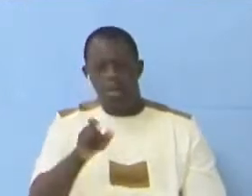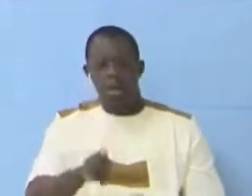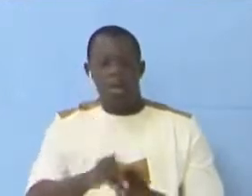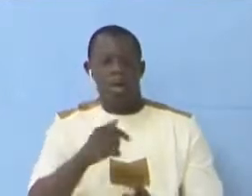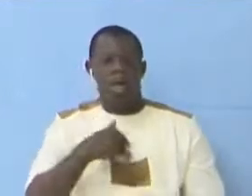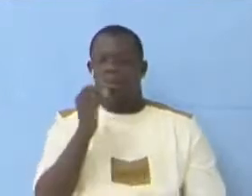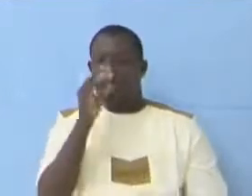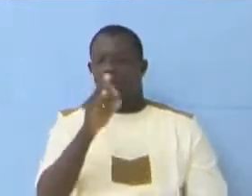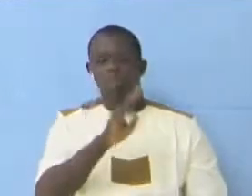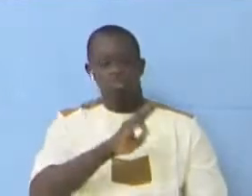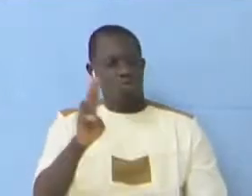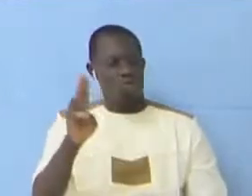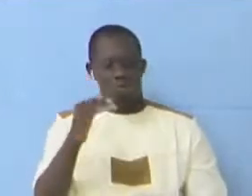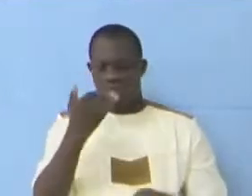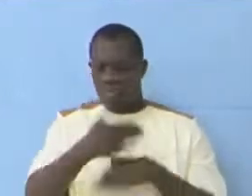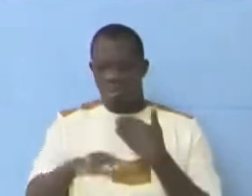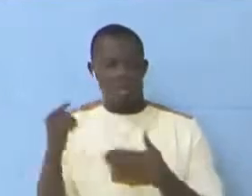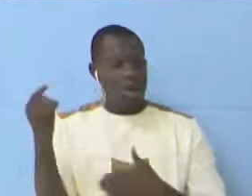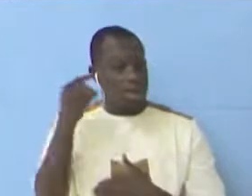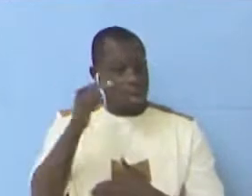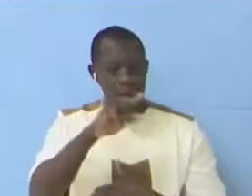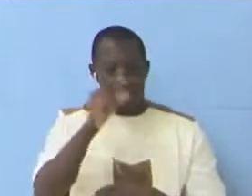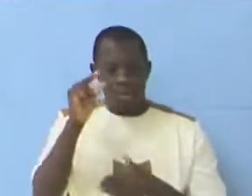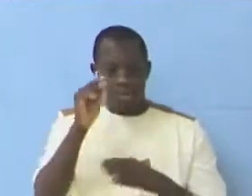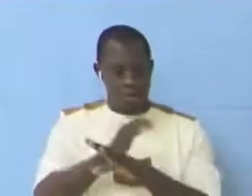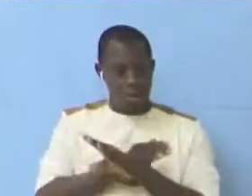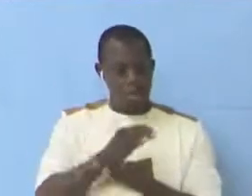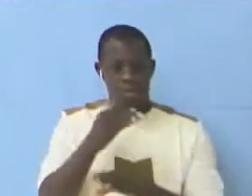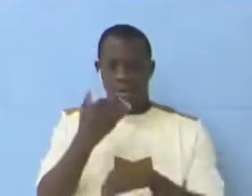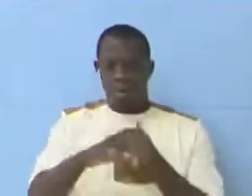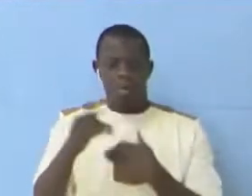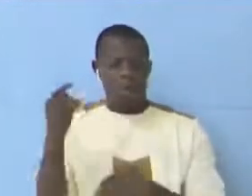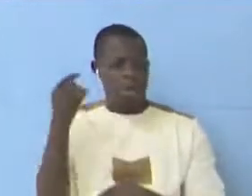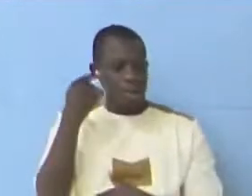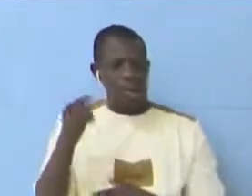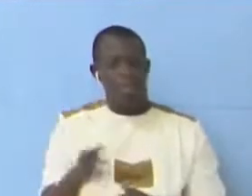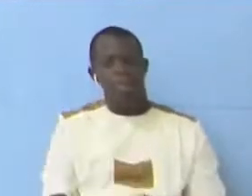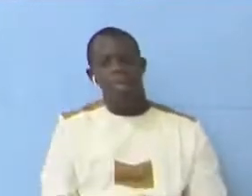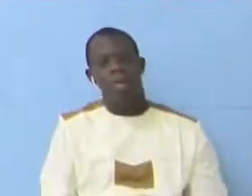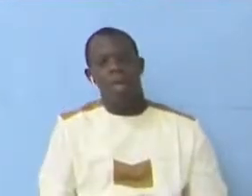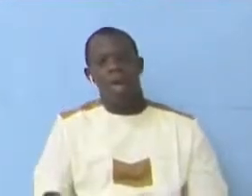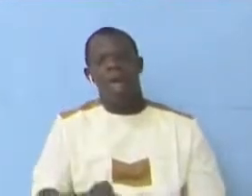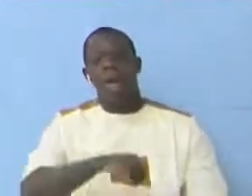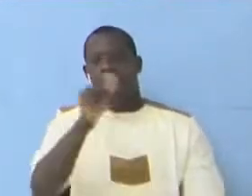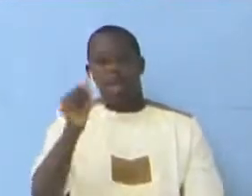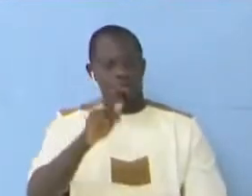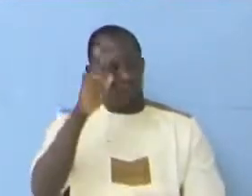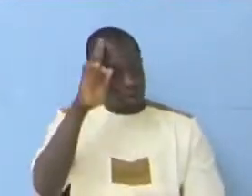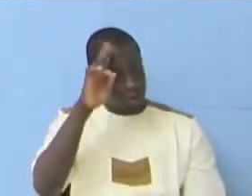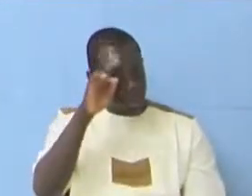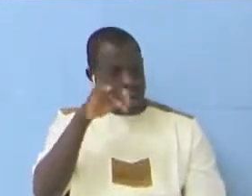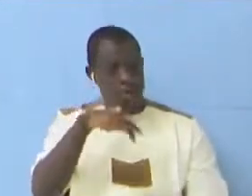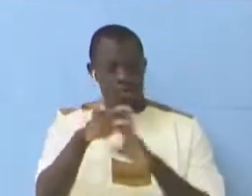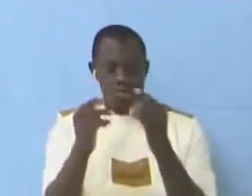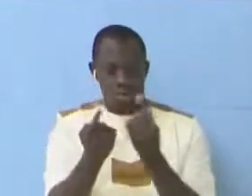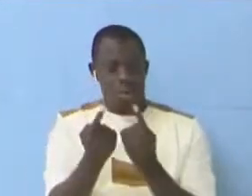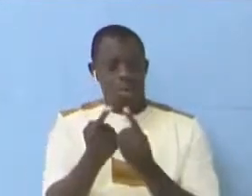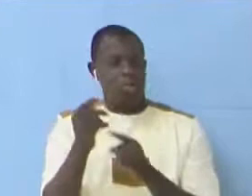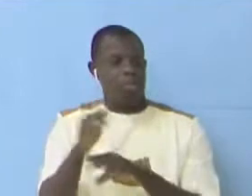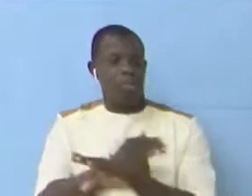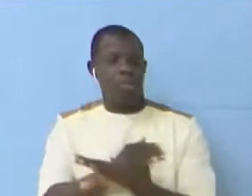him no, I've never heard that name before. laa ko wax déedéet mosuma dégg tur boobu. And on suspecting, ci njottal